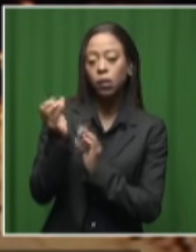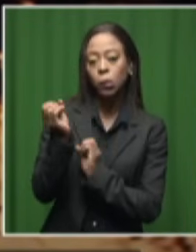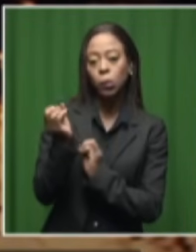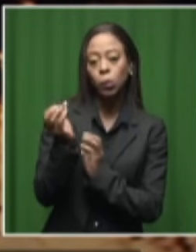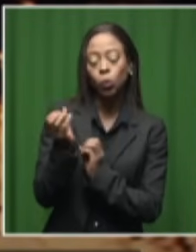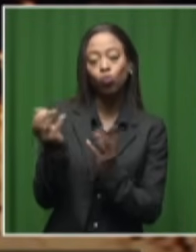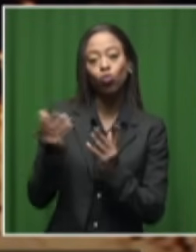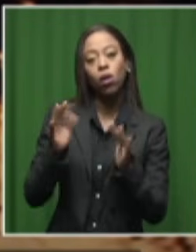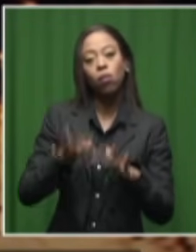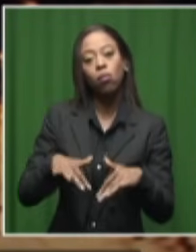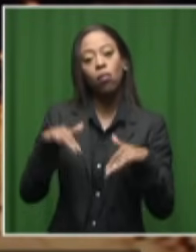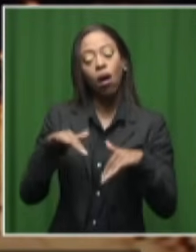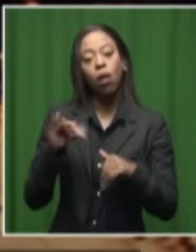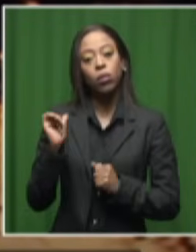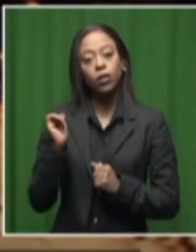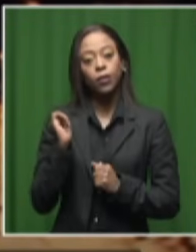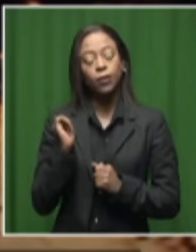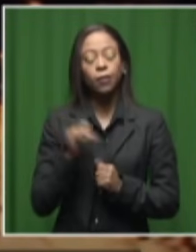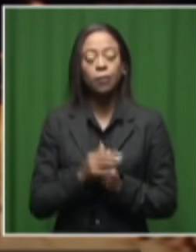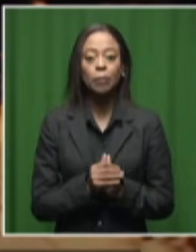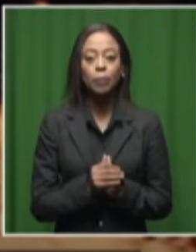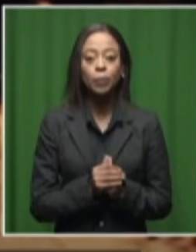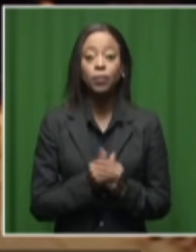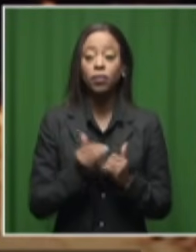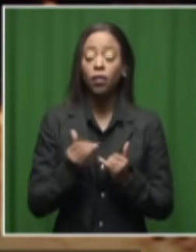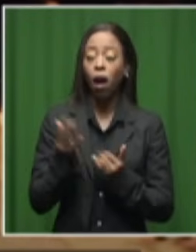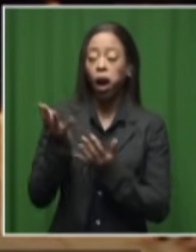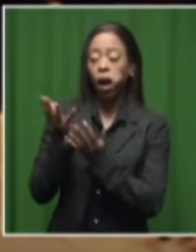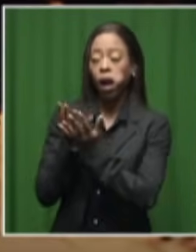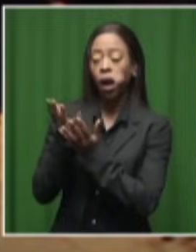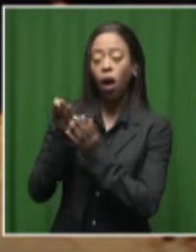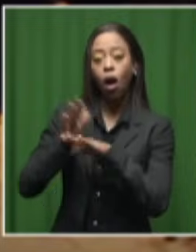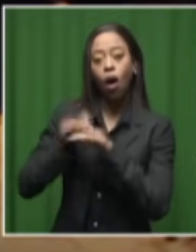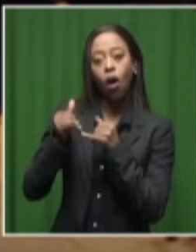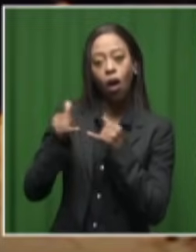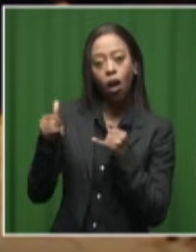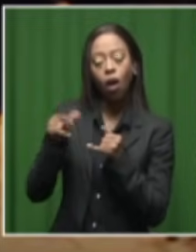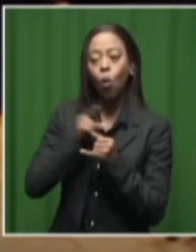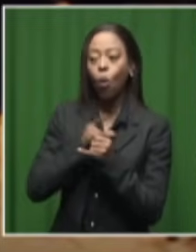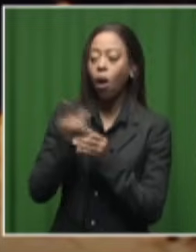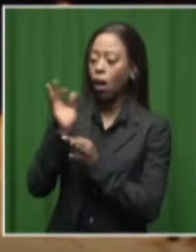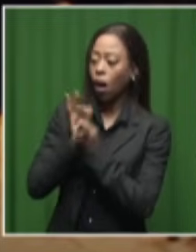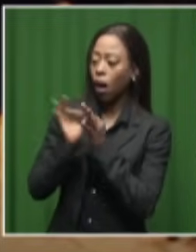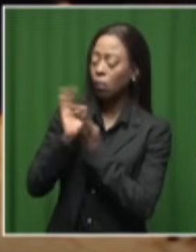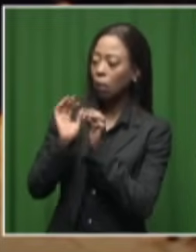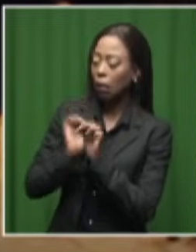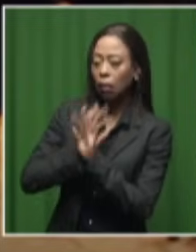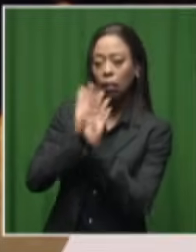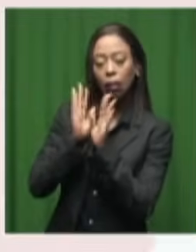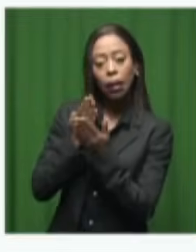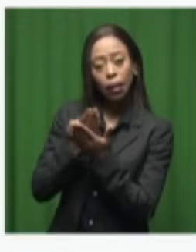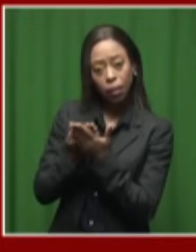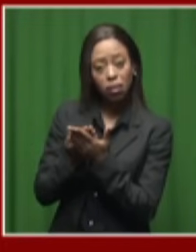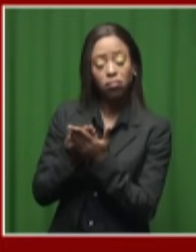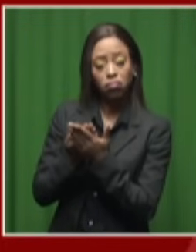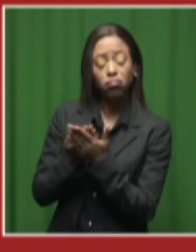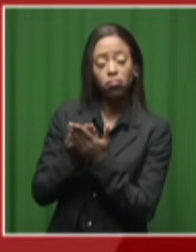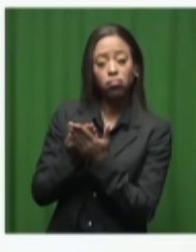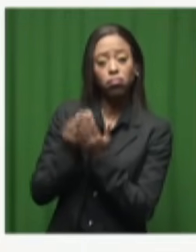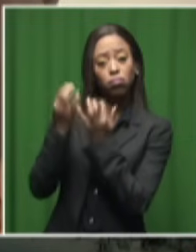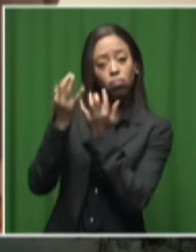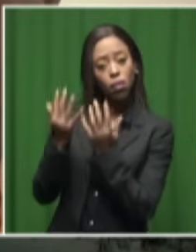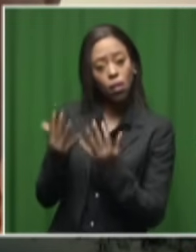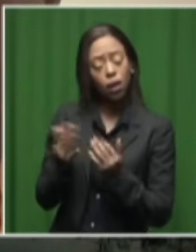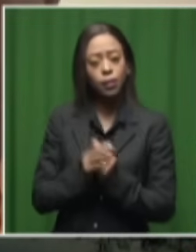in Parliament yesterday. He also joins us now virtually to further unpack the medium-term budget policy statement. Minister,